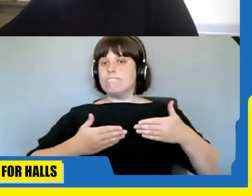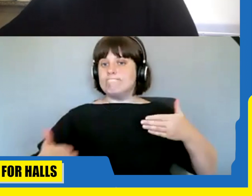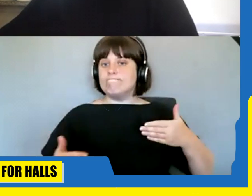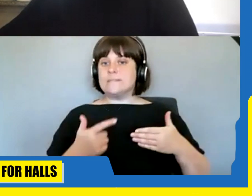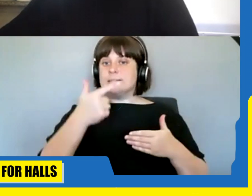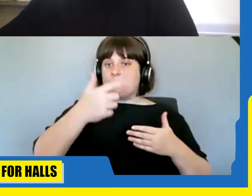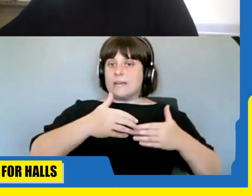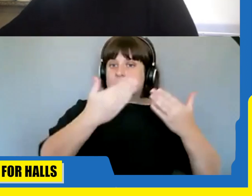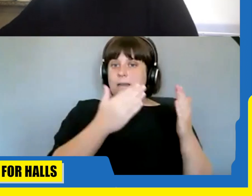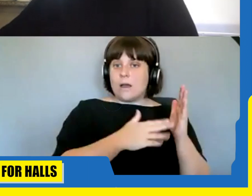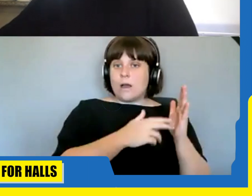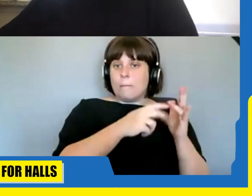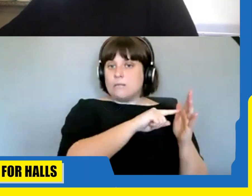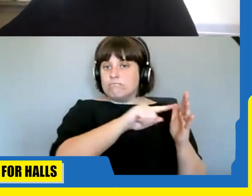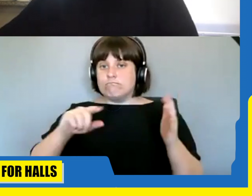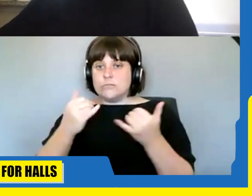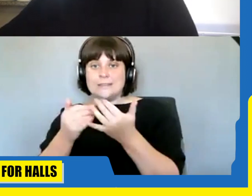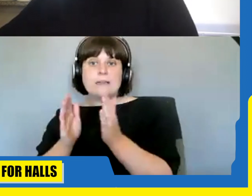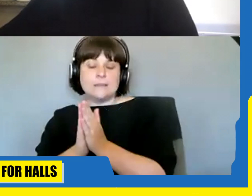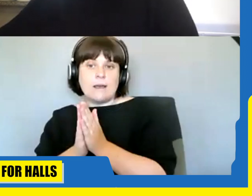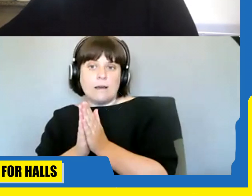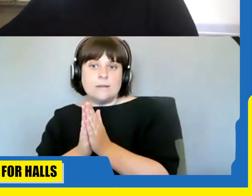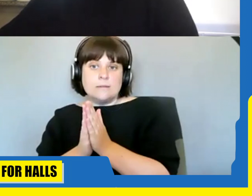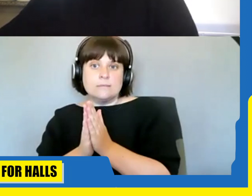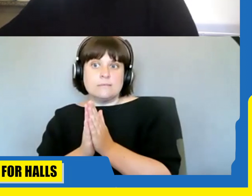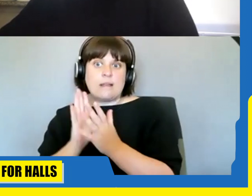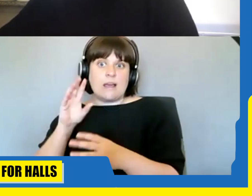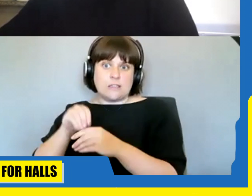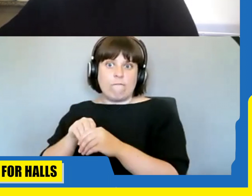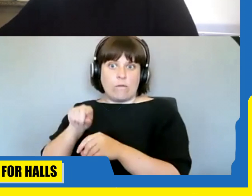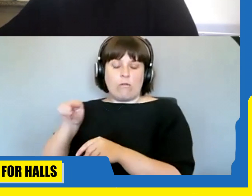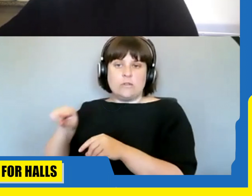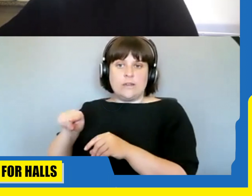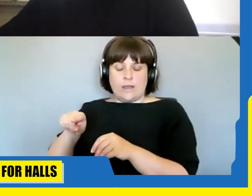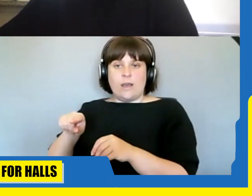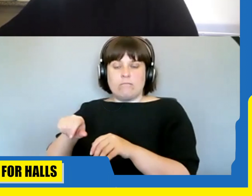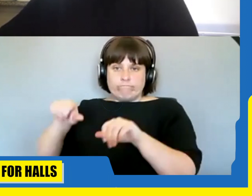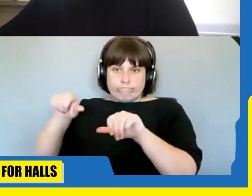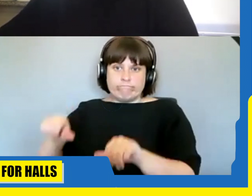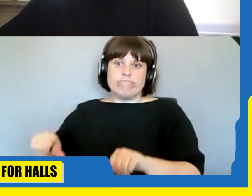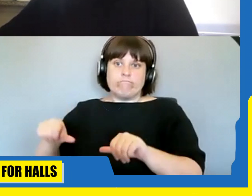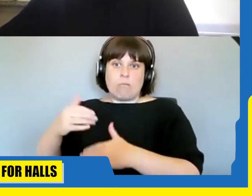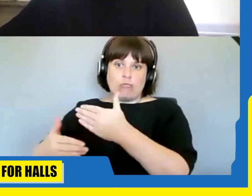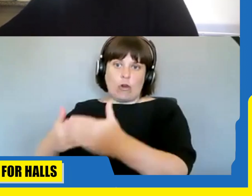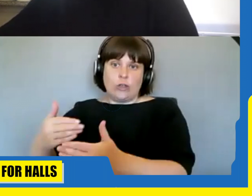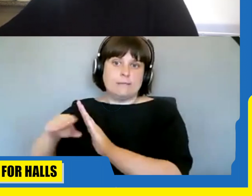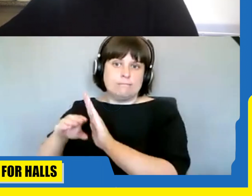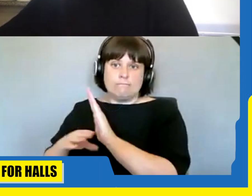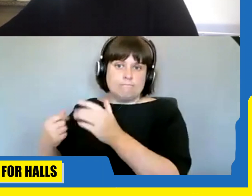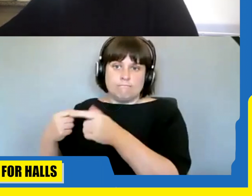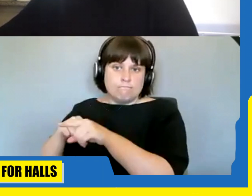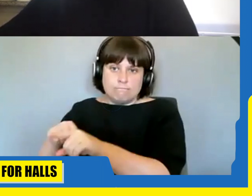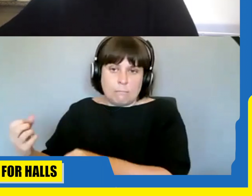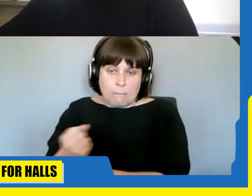as part of its accreditation. So for us, that's a great marriage, because we can have ticket sales all the time, and